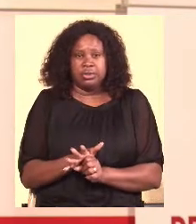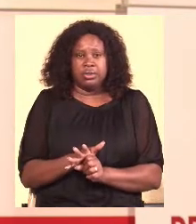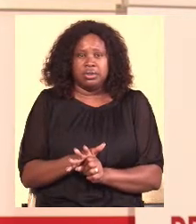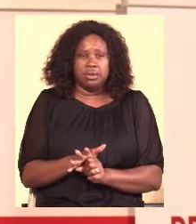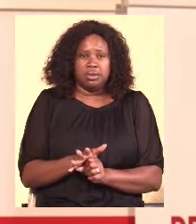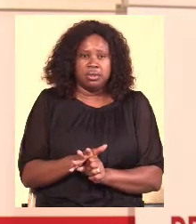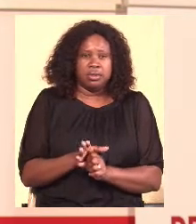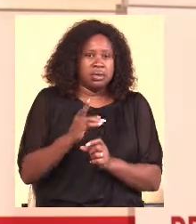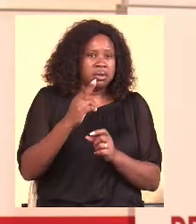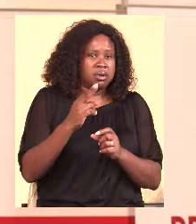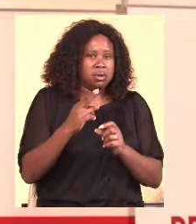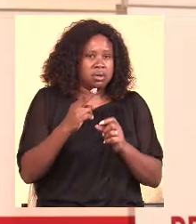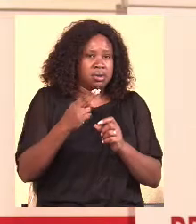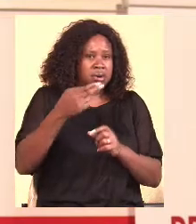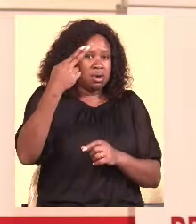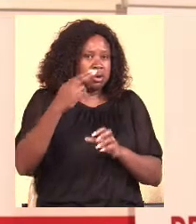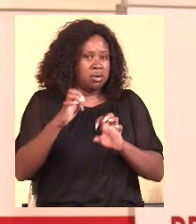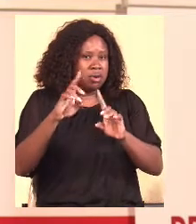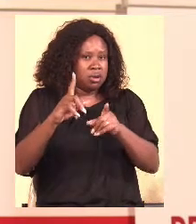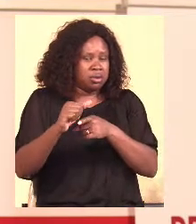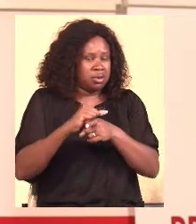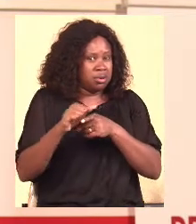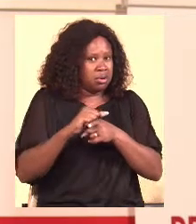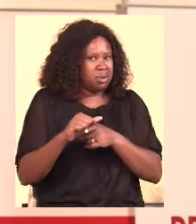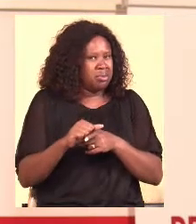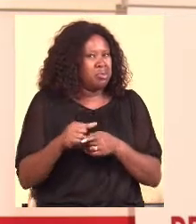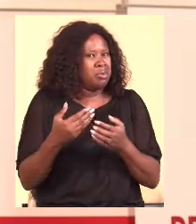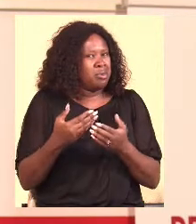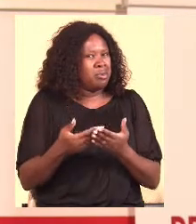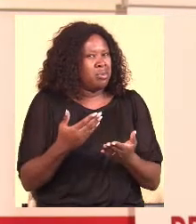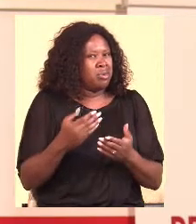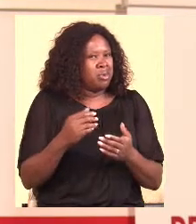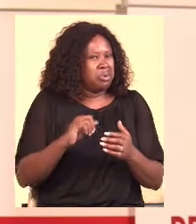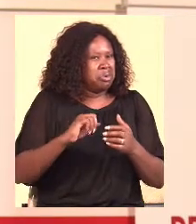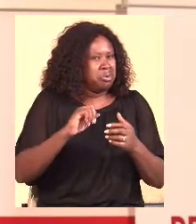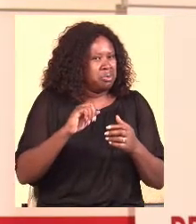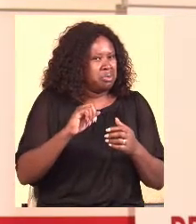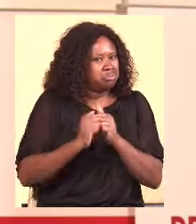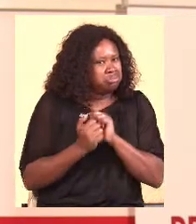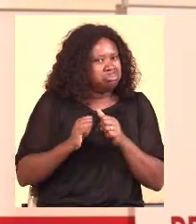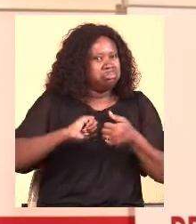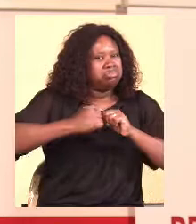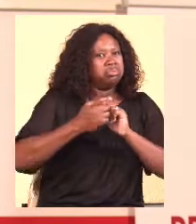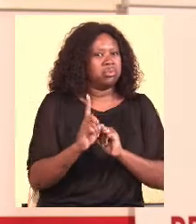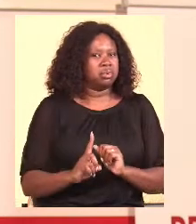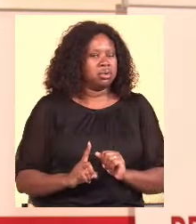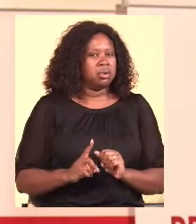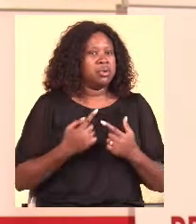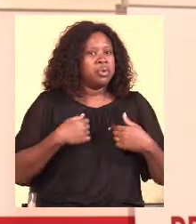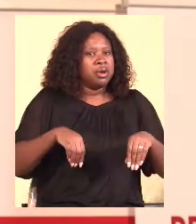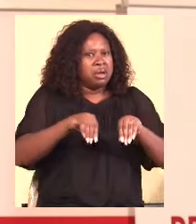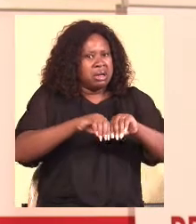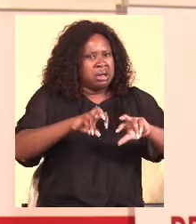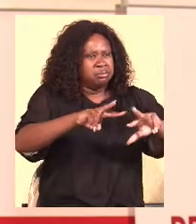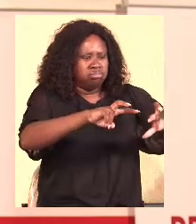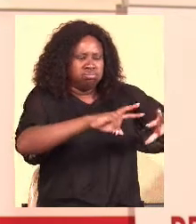COVID-19 on higher education and training. We also conducted a survey that analyzed